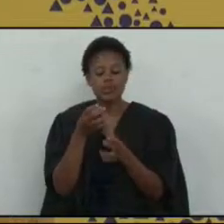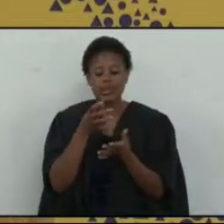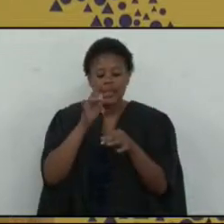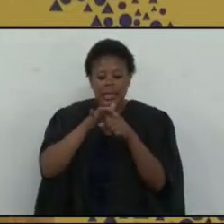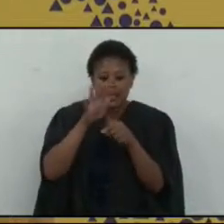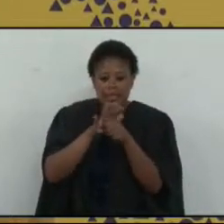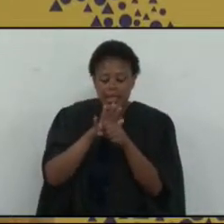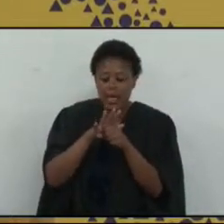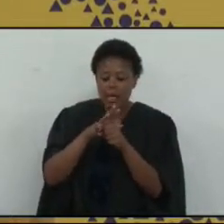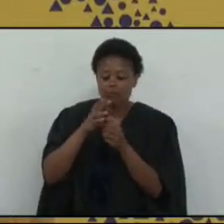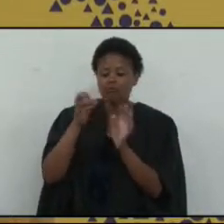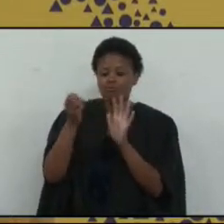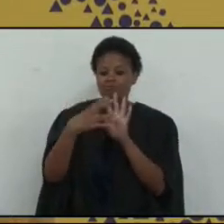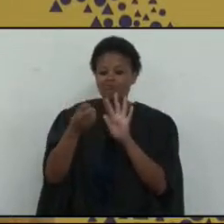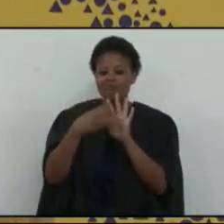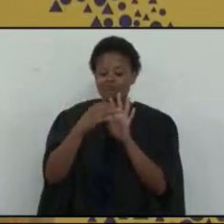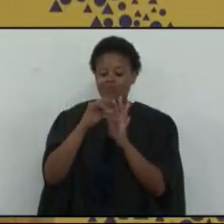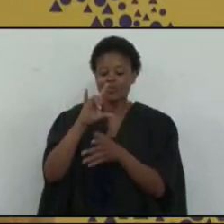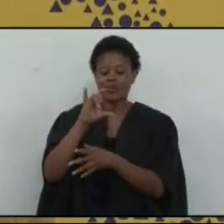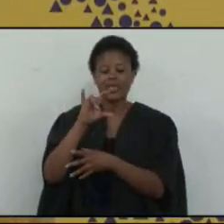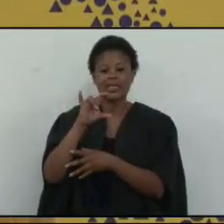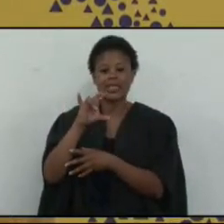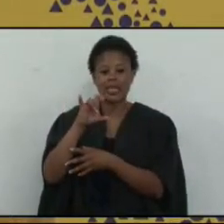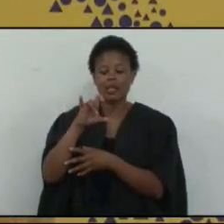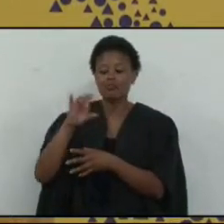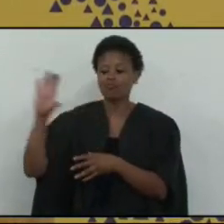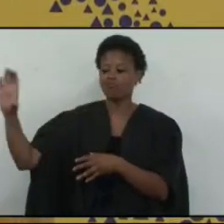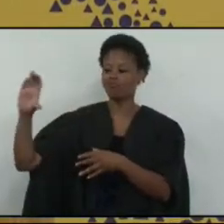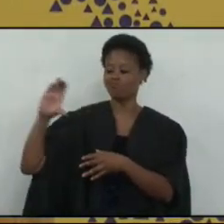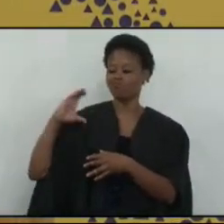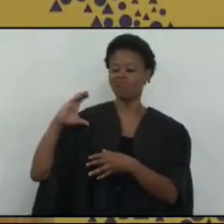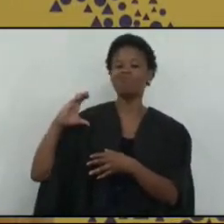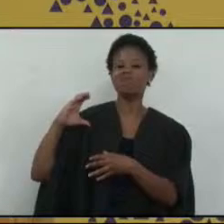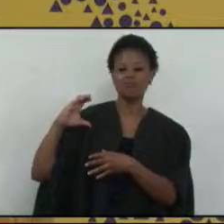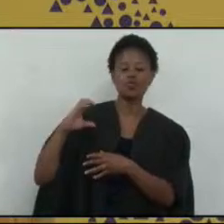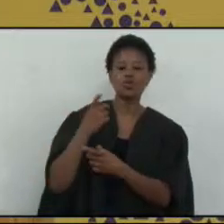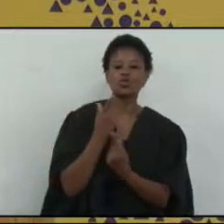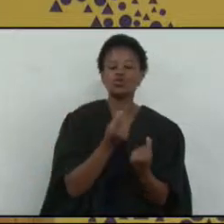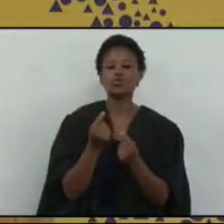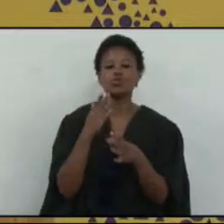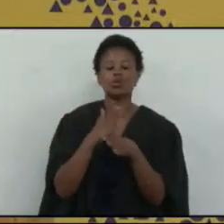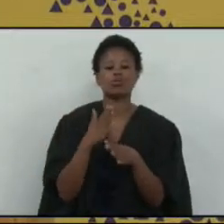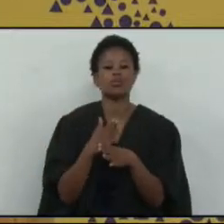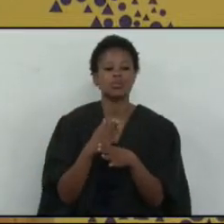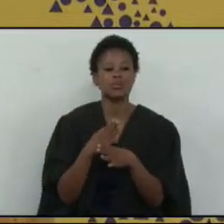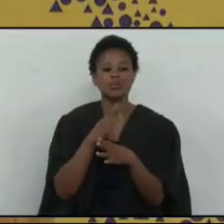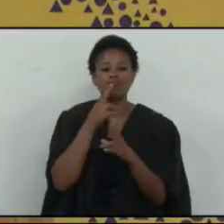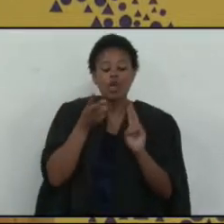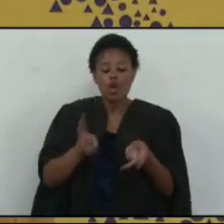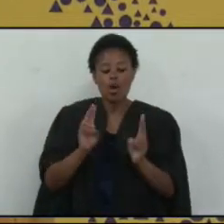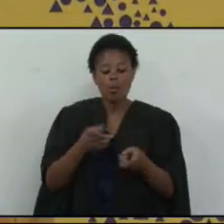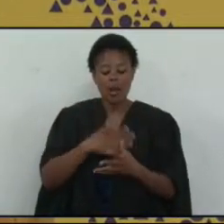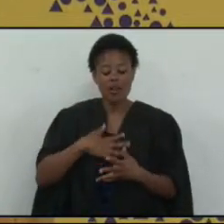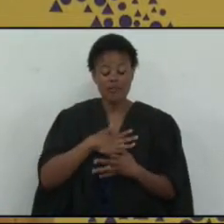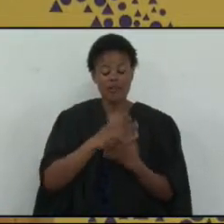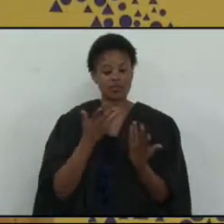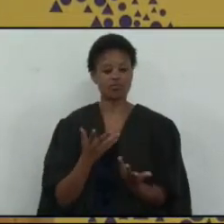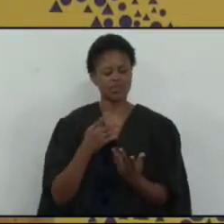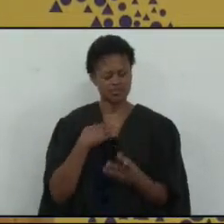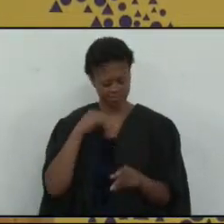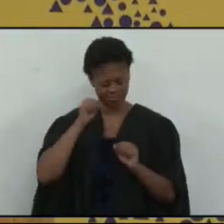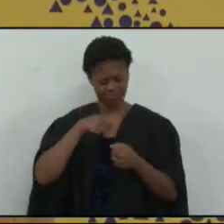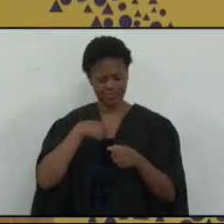pages, all while getting paid a lot of money to do minimal work. It's absolutely normal to feel that way. I do get that